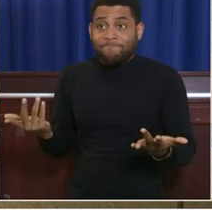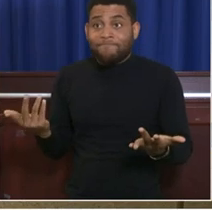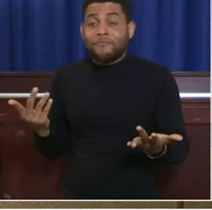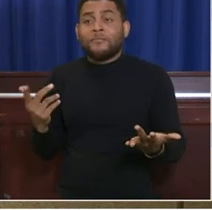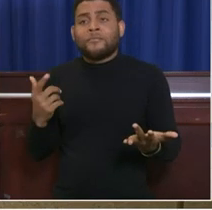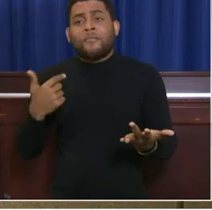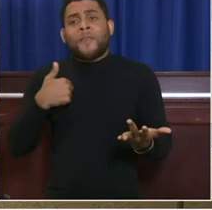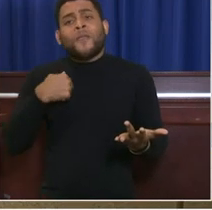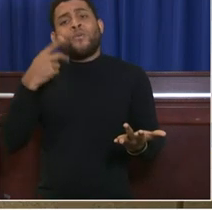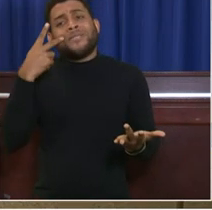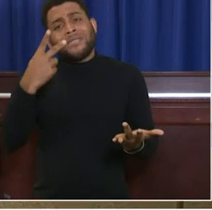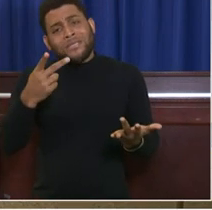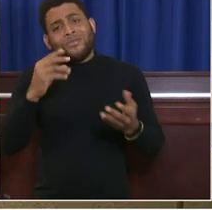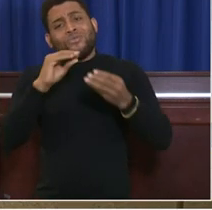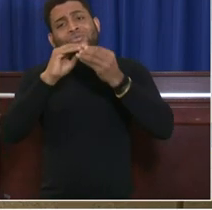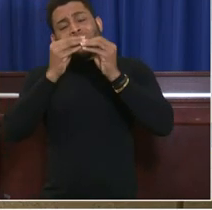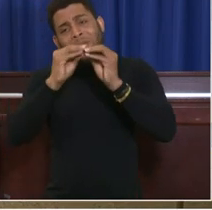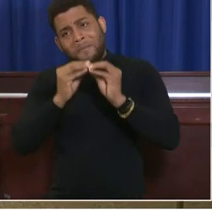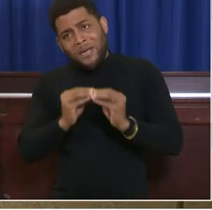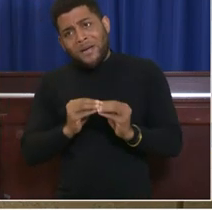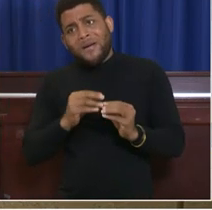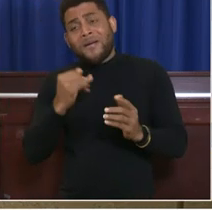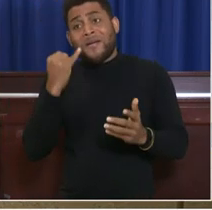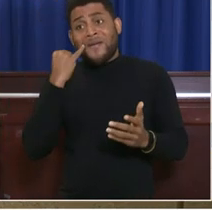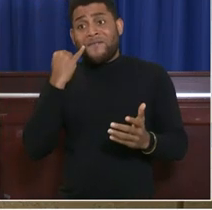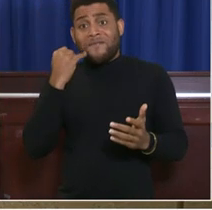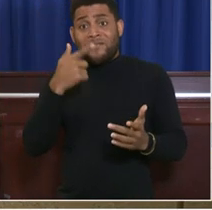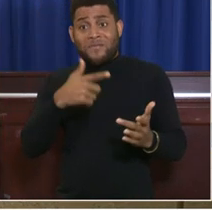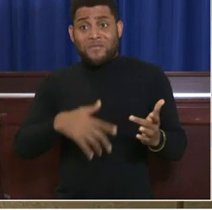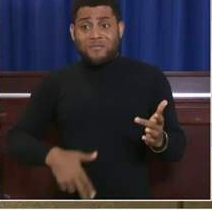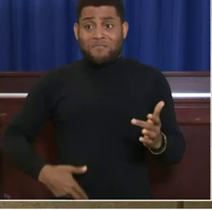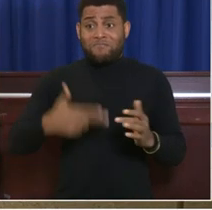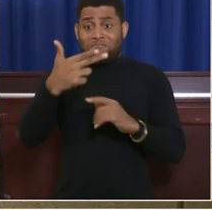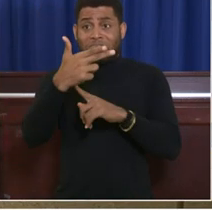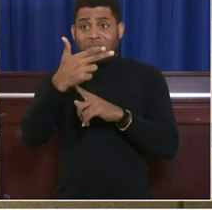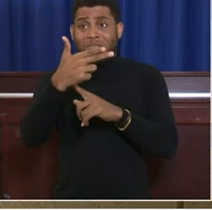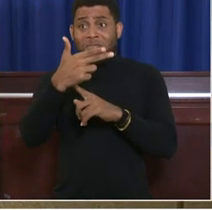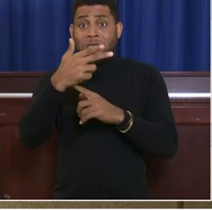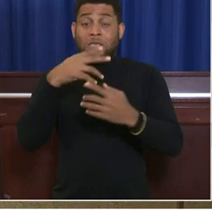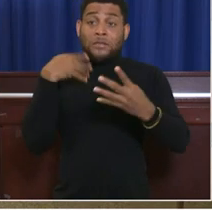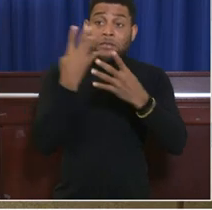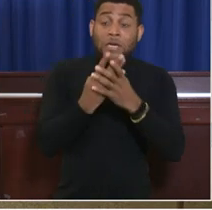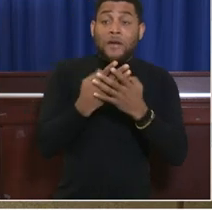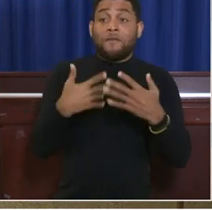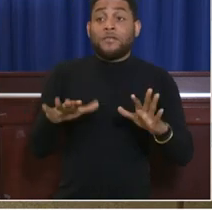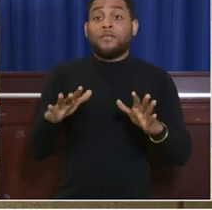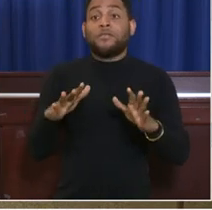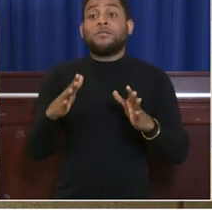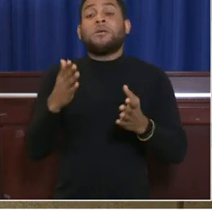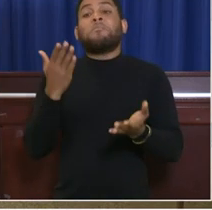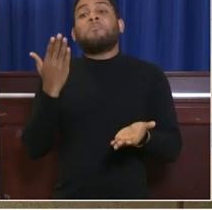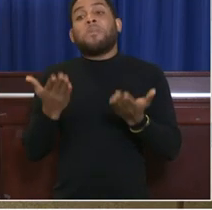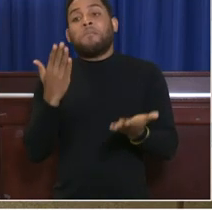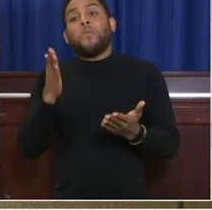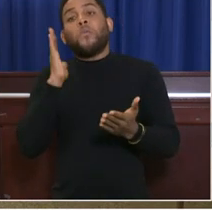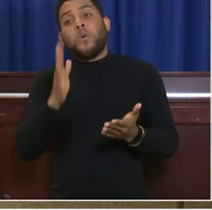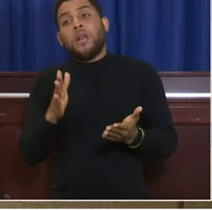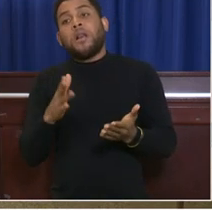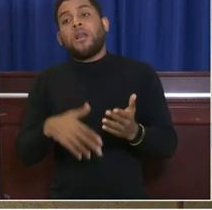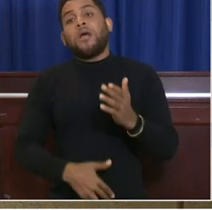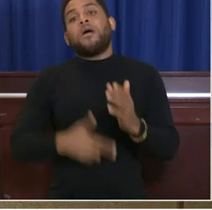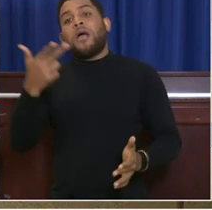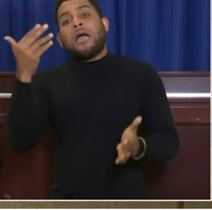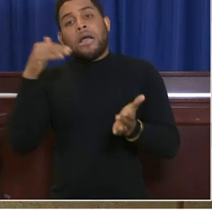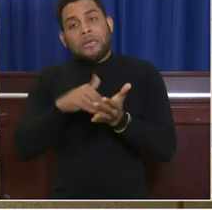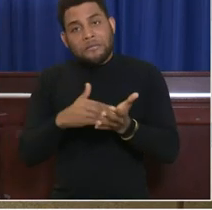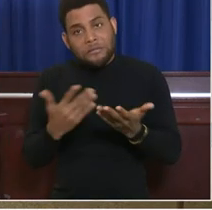to recidivate as compared to non-gun offenders, then we should have tools and there should be agreements reached with those individuals who are given the privilege of remaining in the